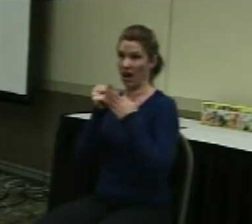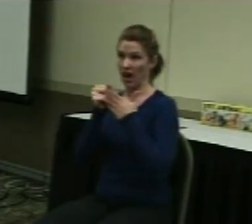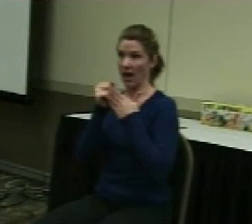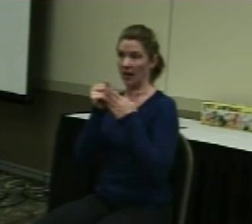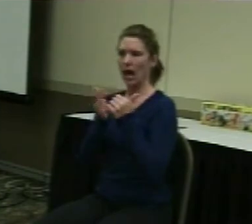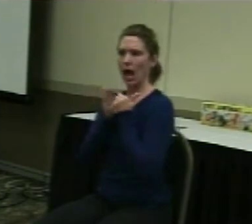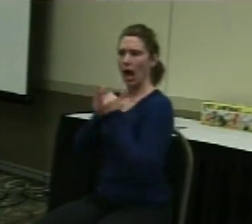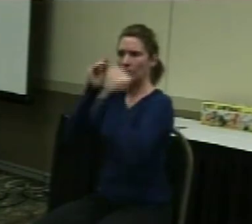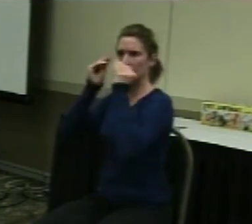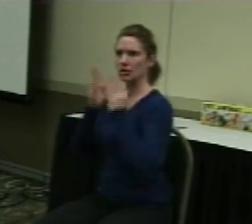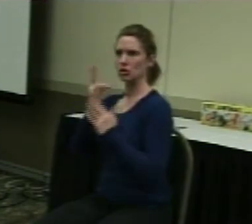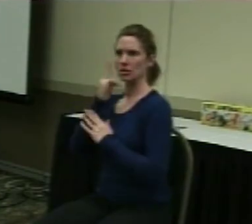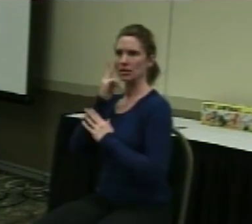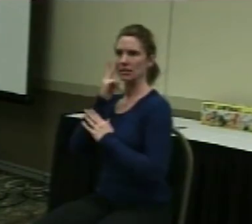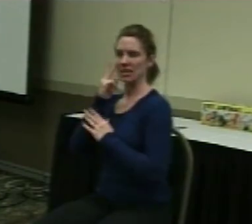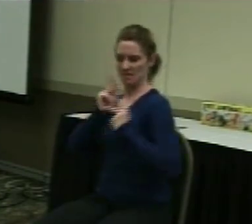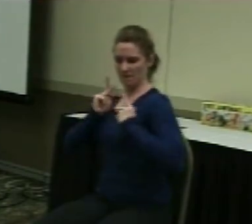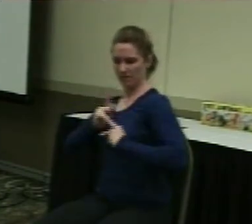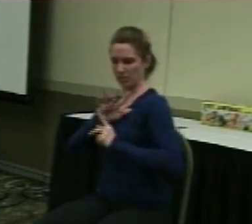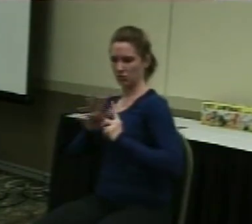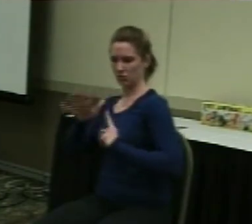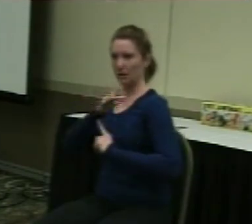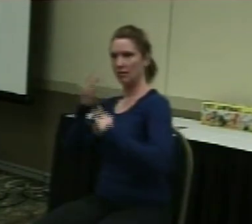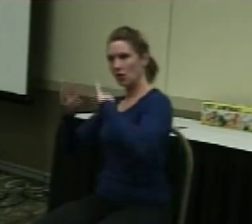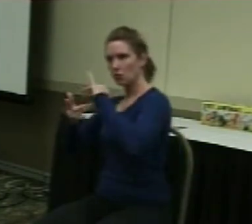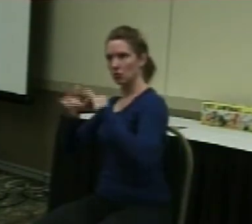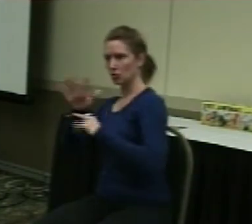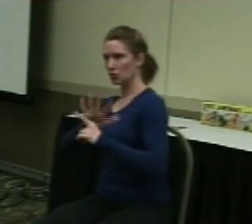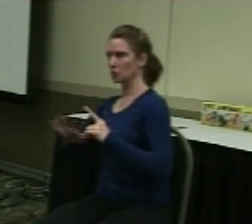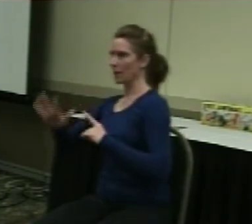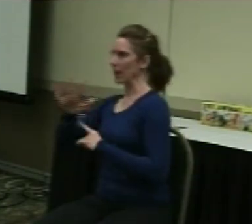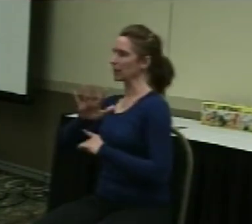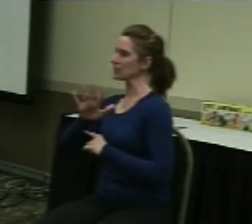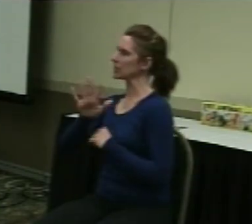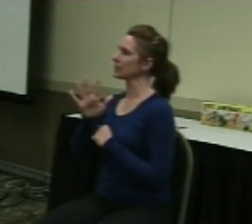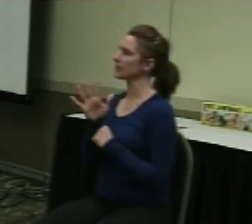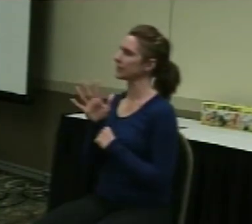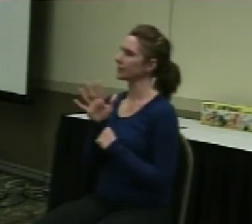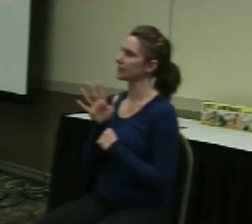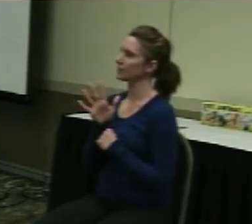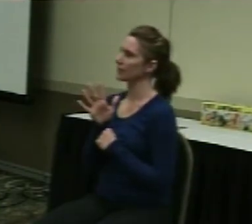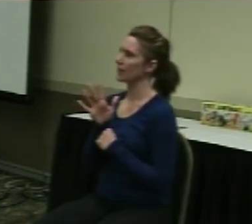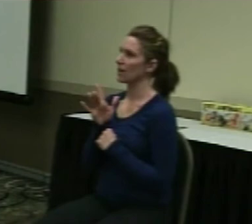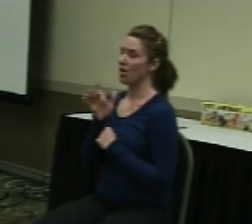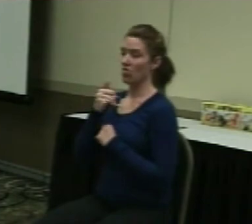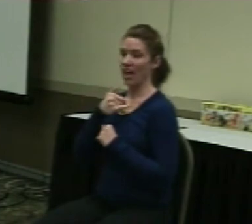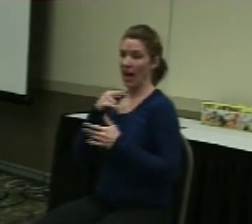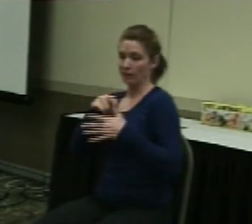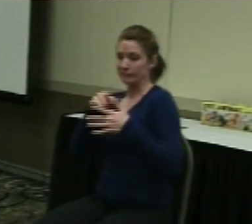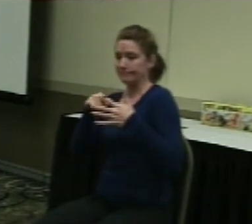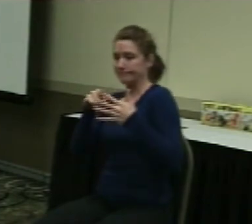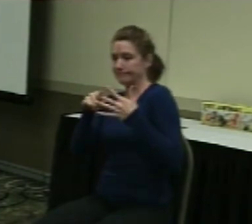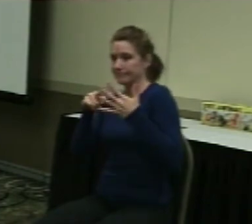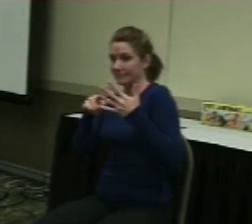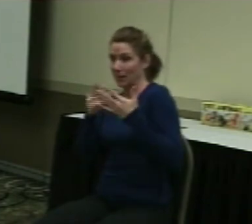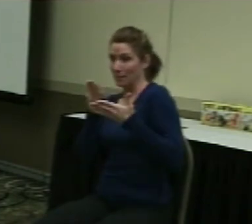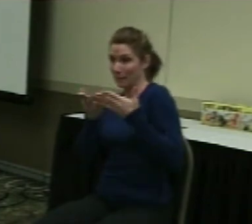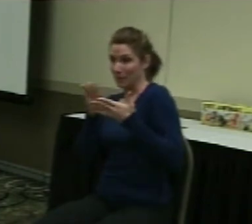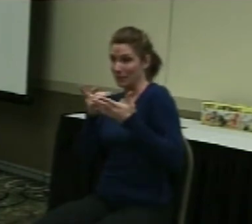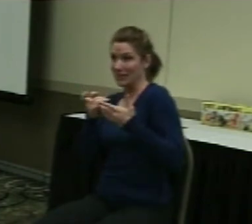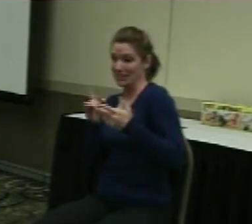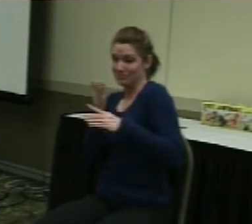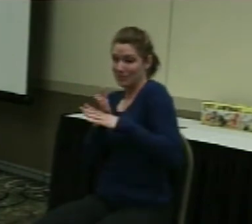to see that the physical space, the social space, the learning space, you know, that there are little aspects of it that might